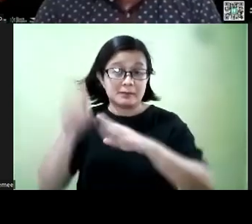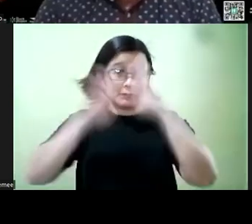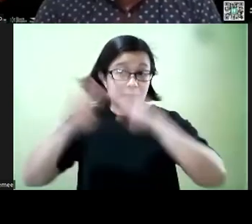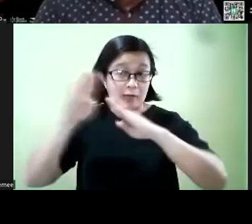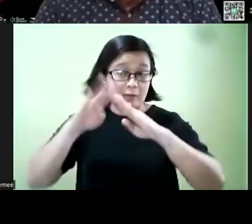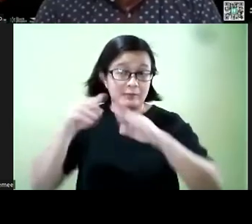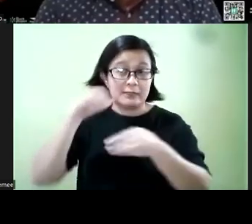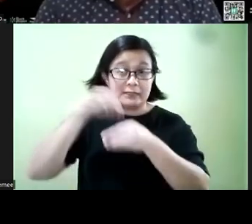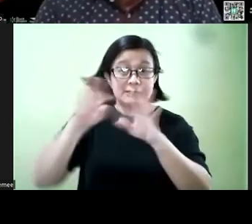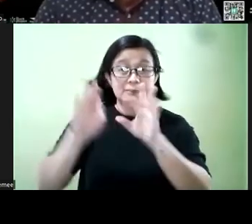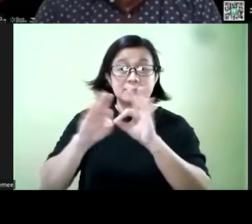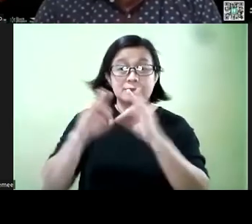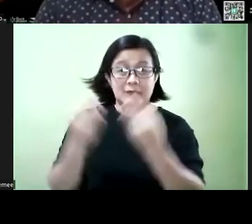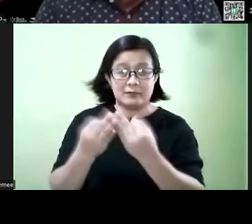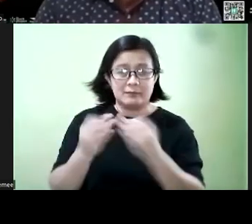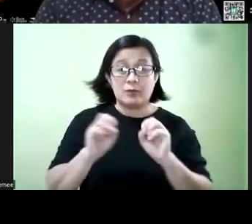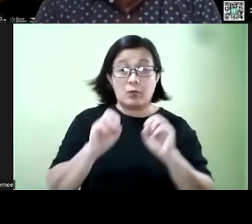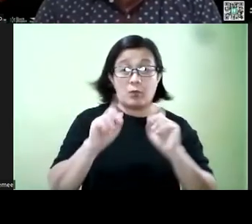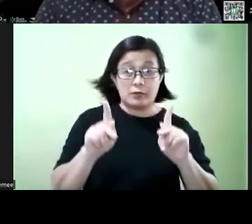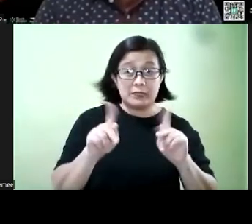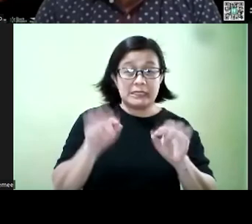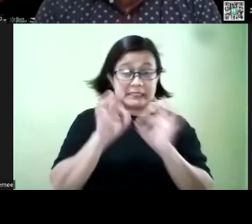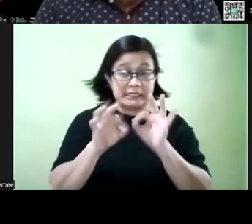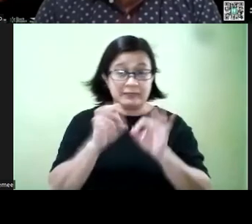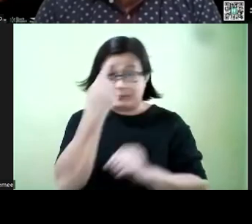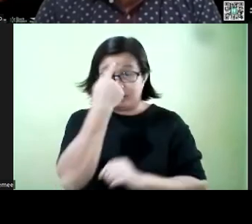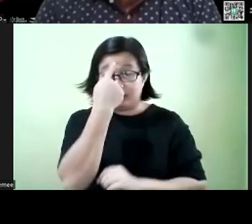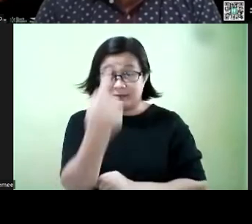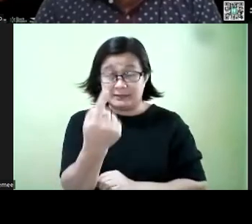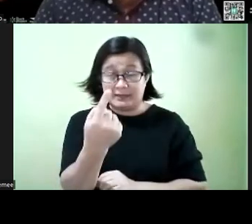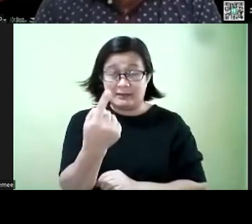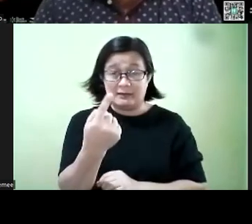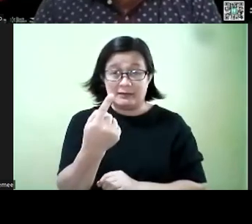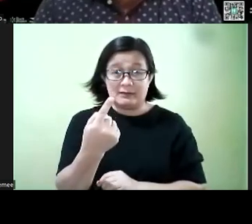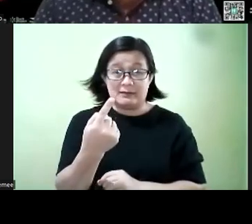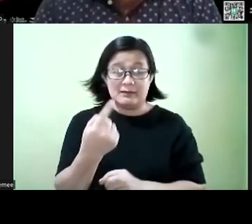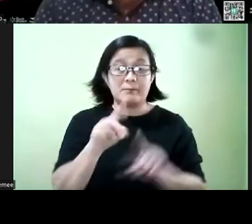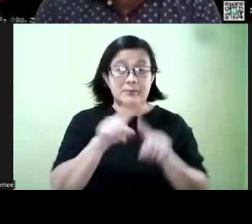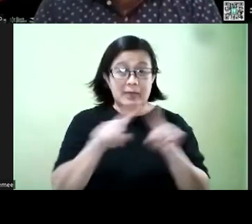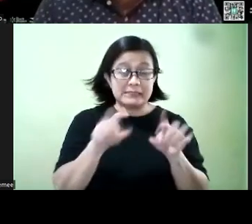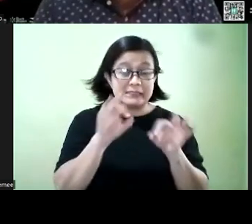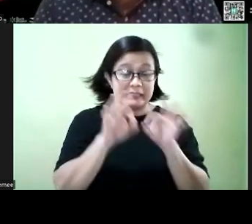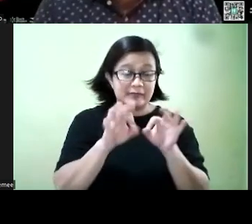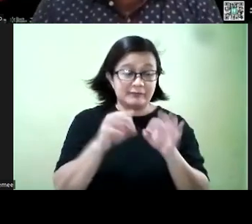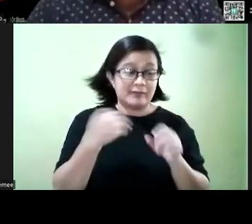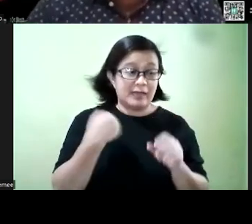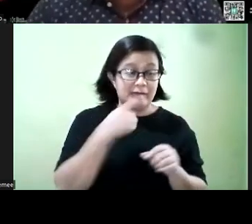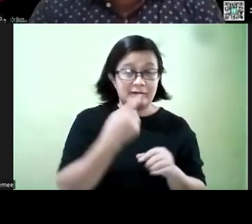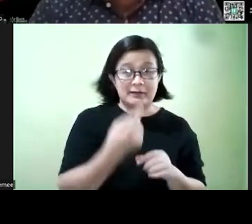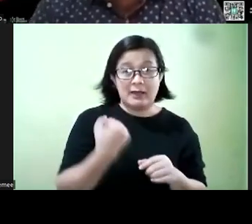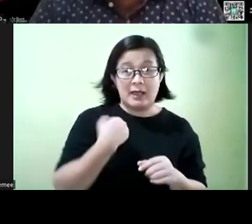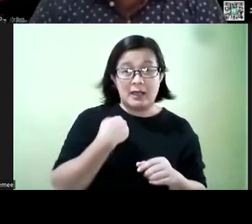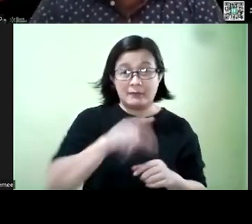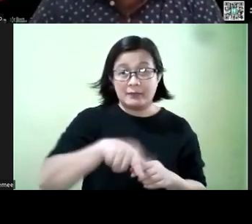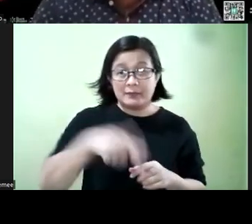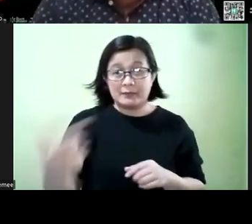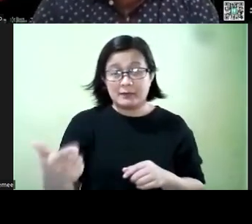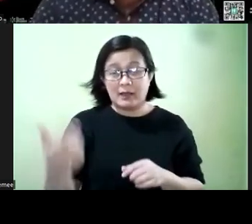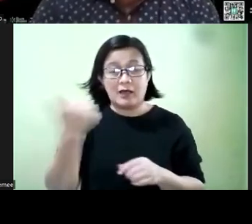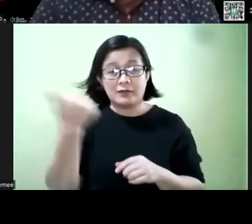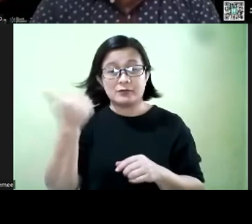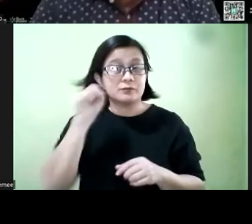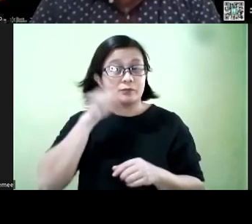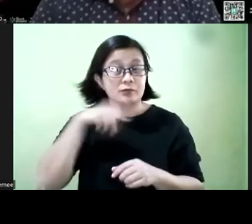family, it's okay kung you're the only child, right? But what happens in the business is going to be passed on, and you have five other siblings, no?